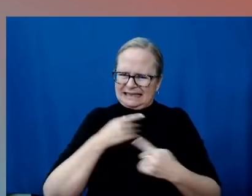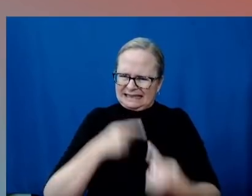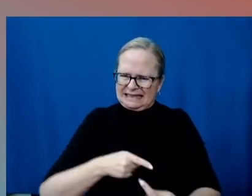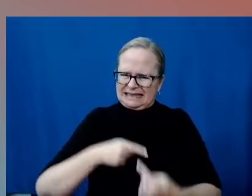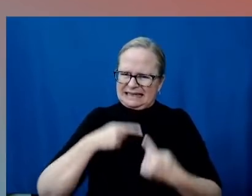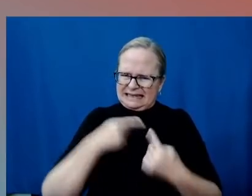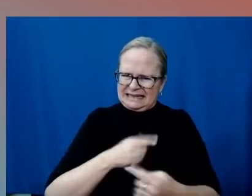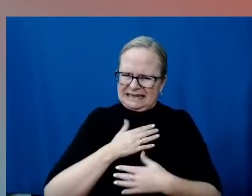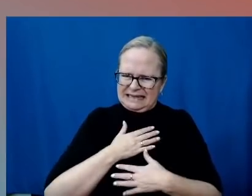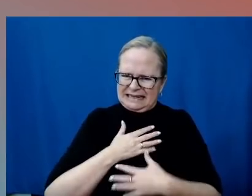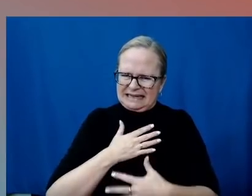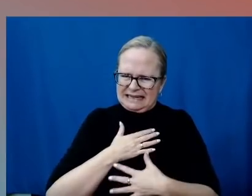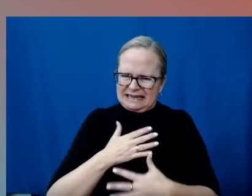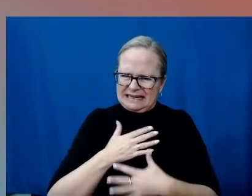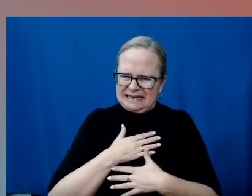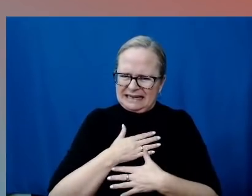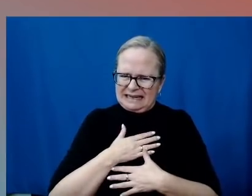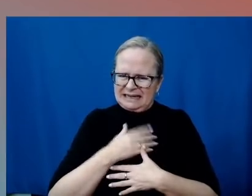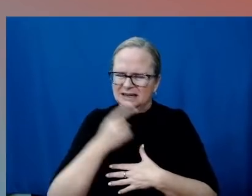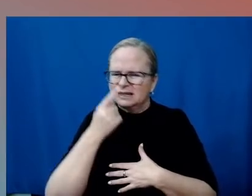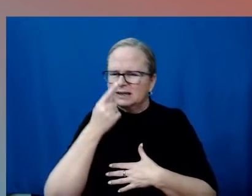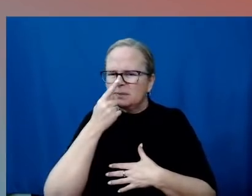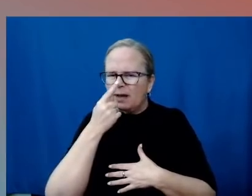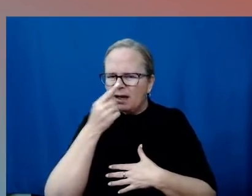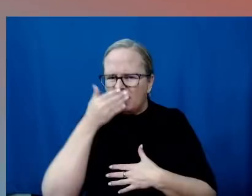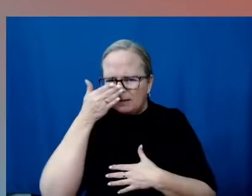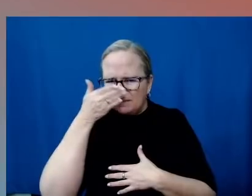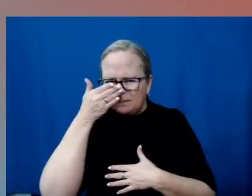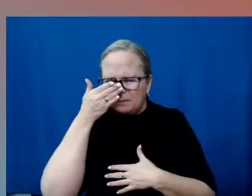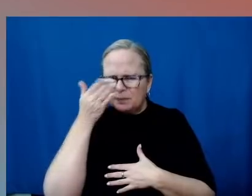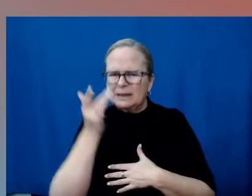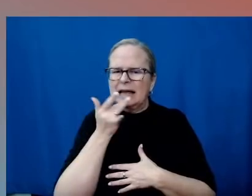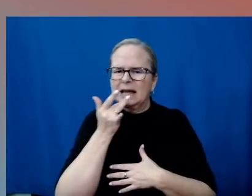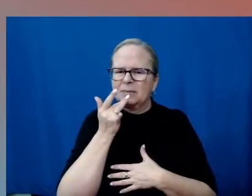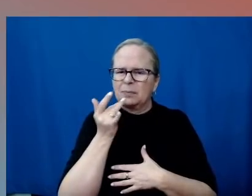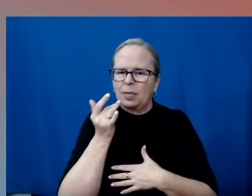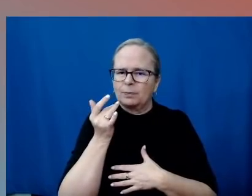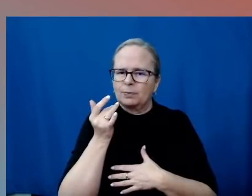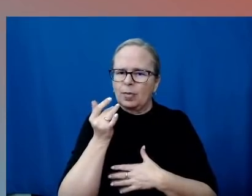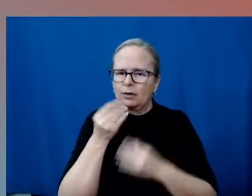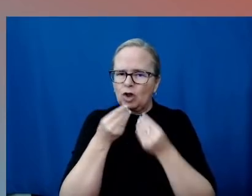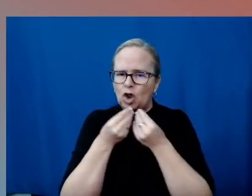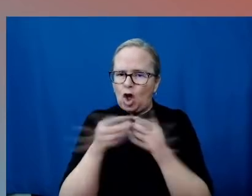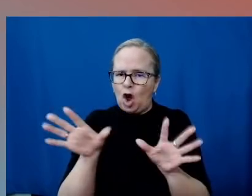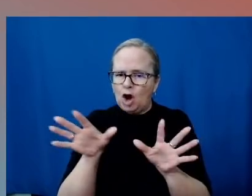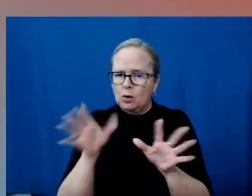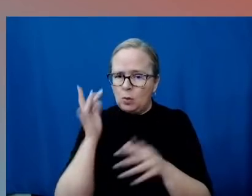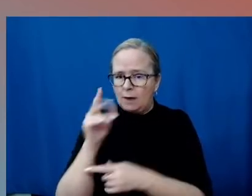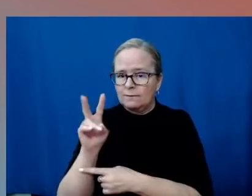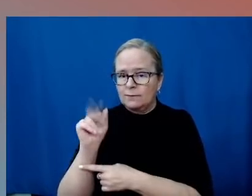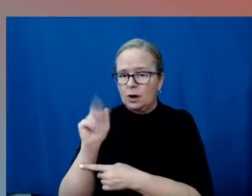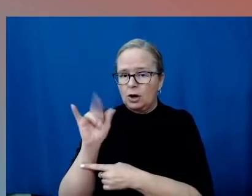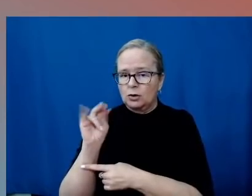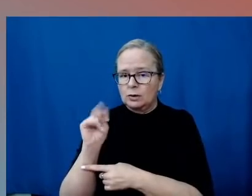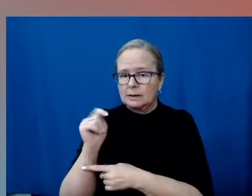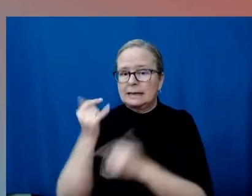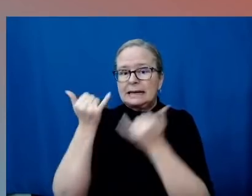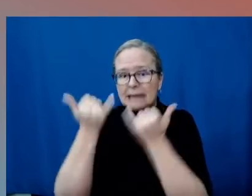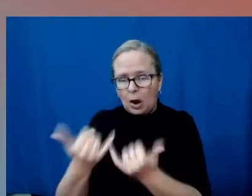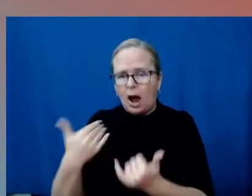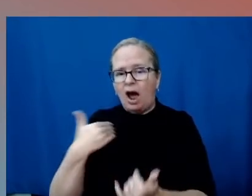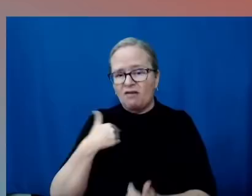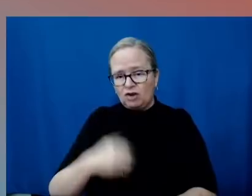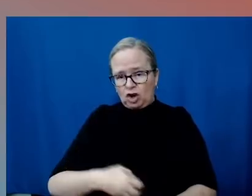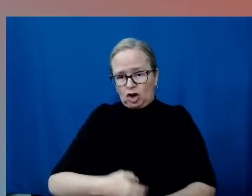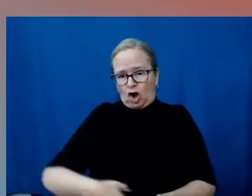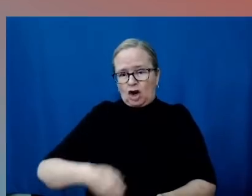the previous variants where they lost a lot of their smell, taste, and this variant now has diarrhea and nausea and vomiting. And so